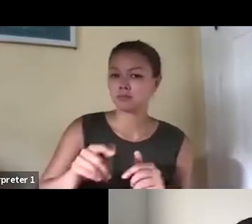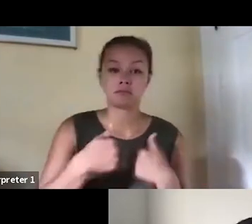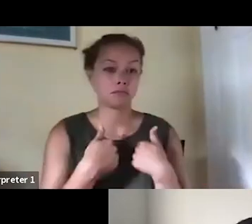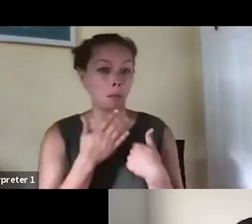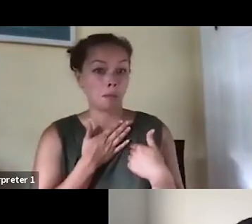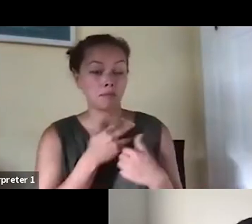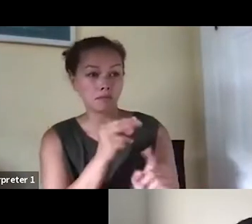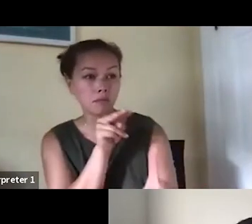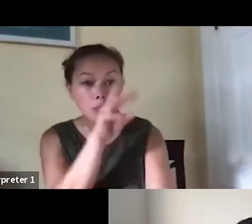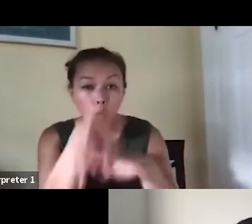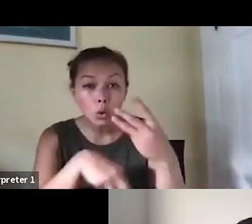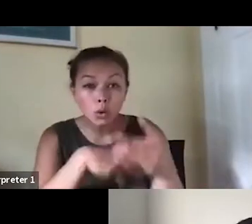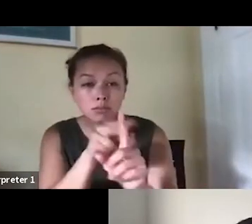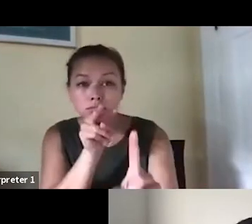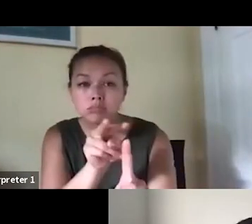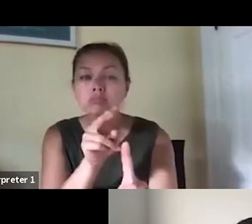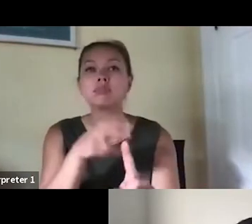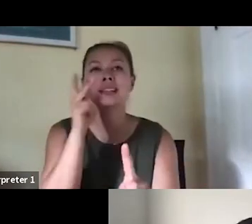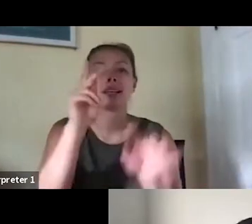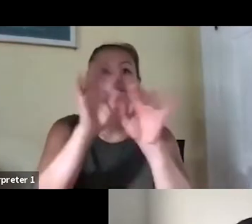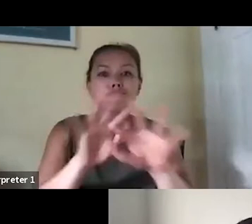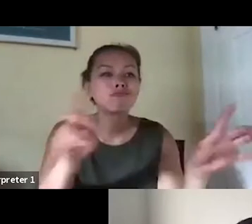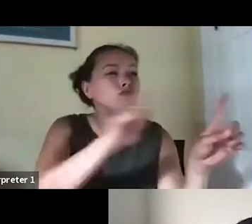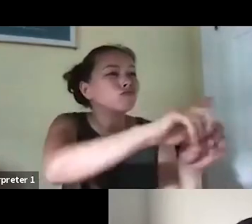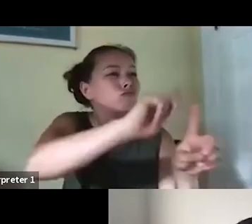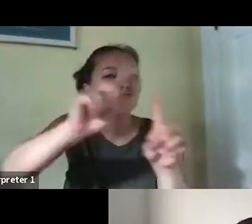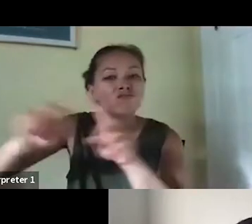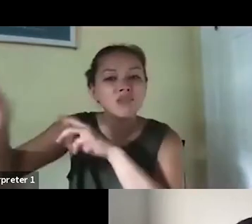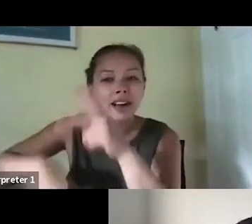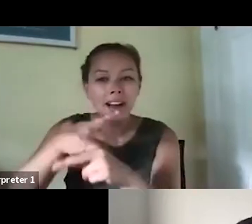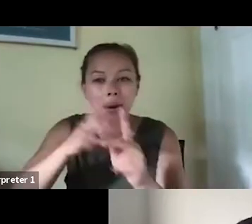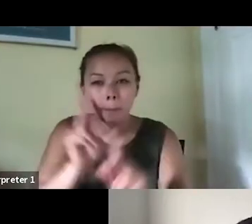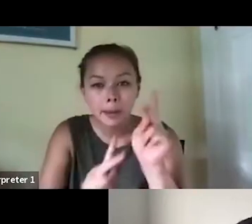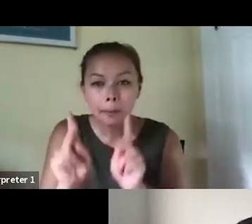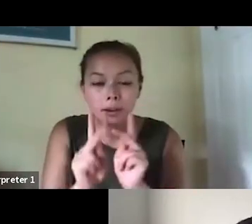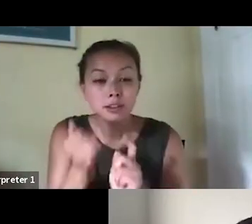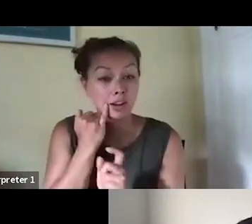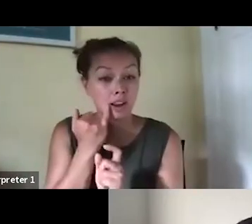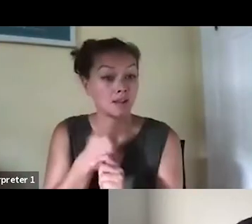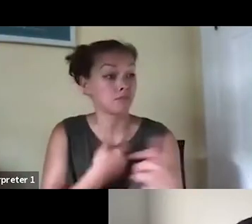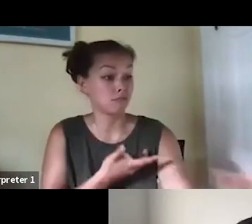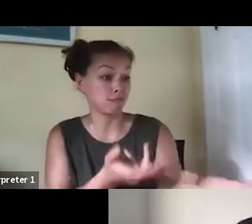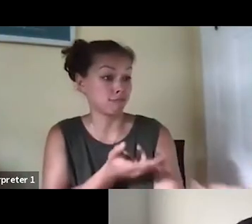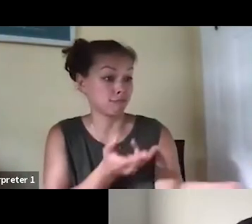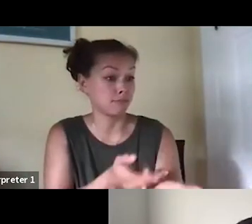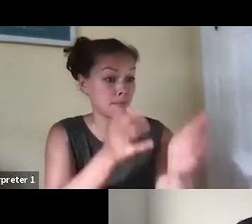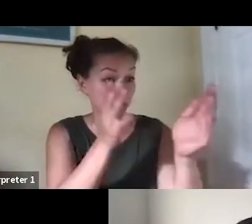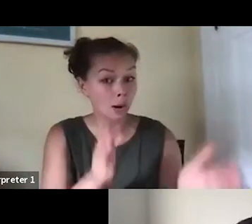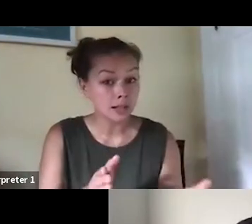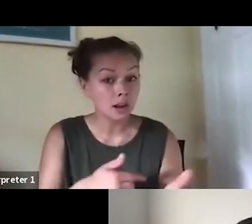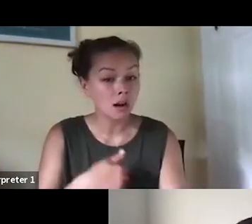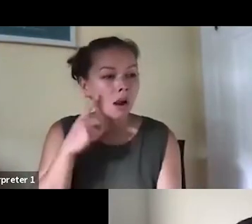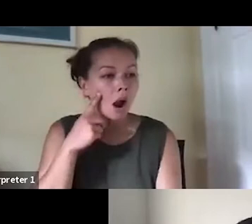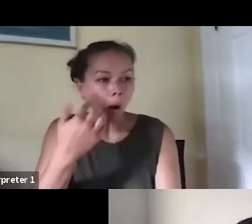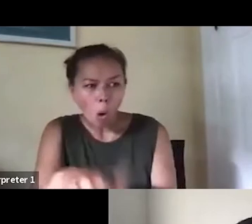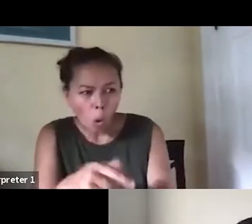And for me, that's normal. When I talk to a person, I don't think about them as, oh, this person is